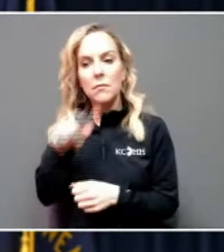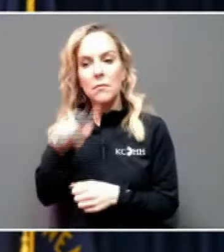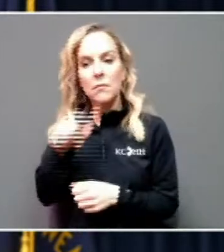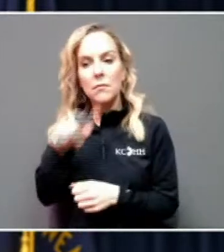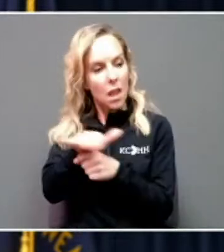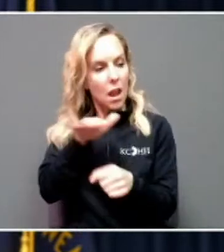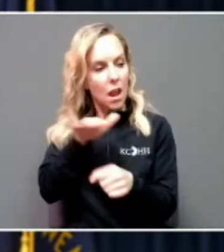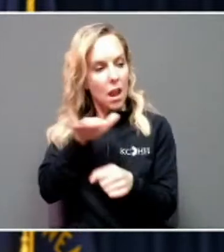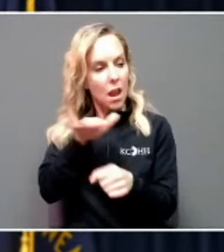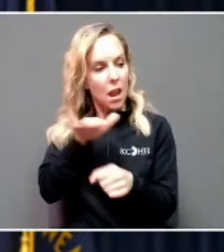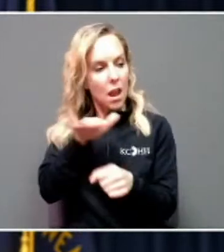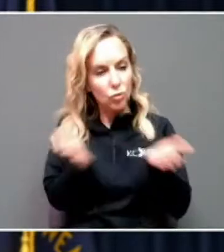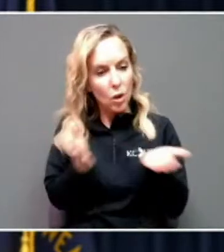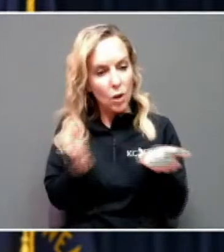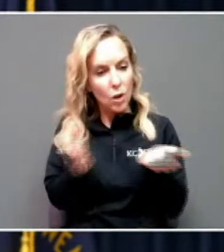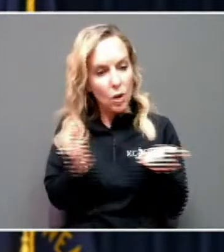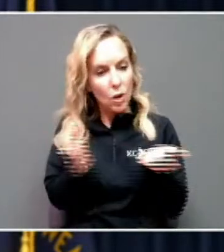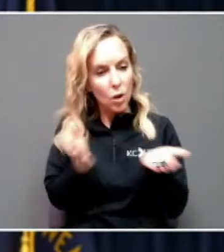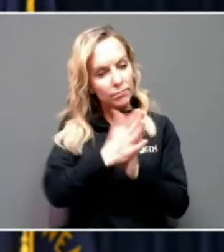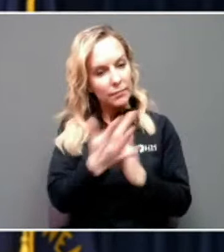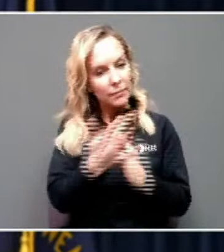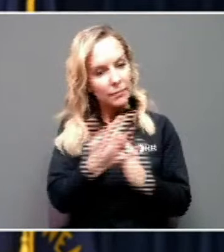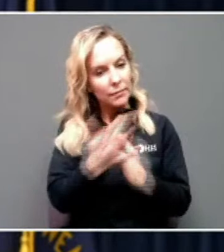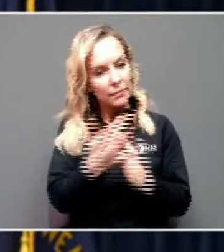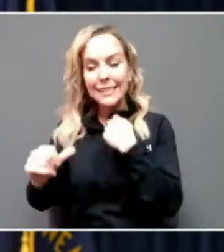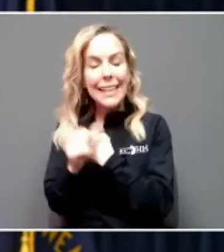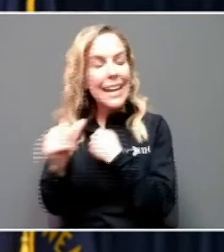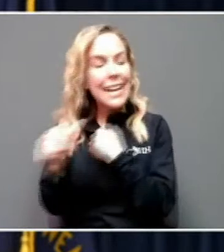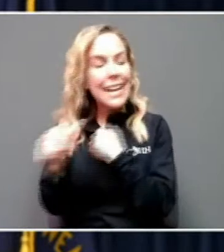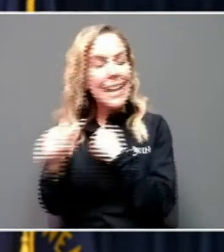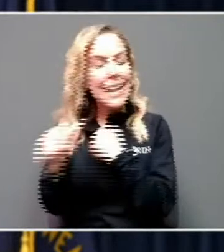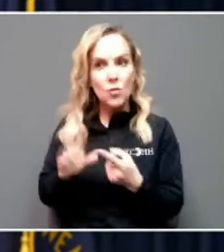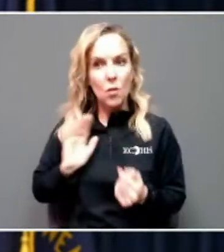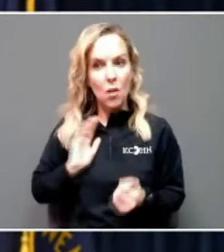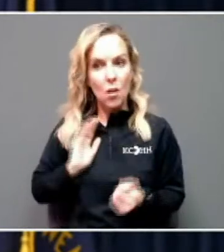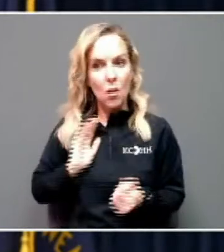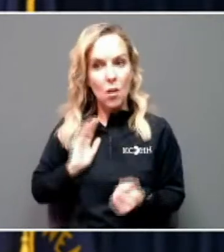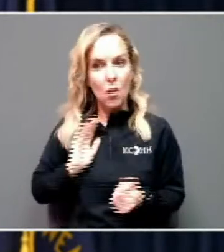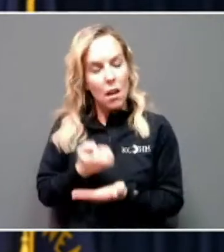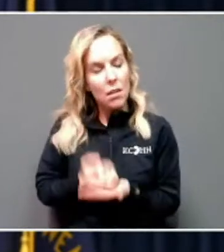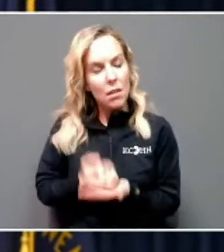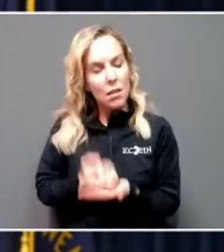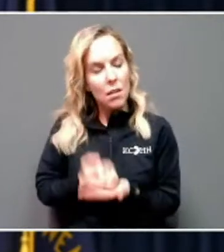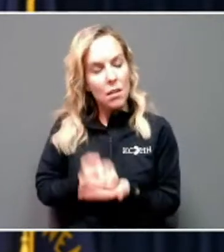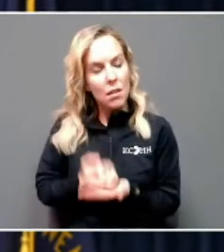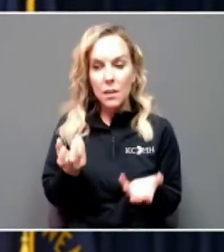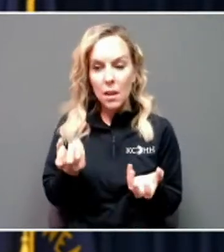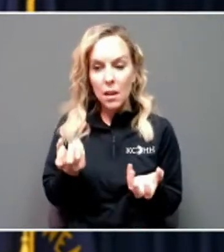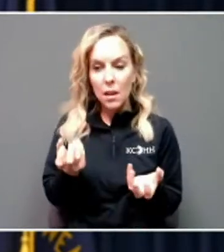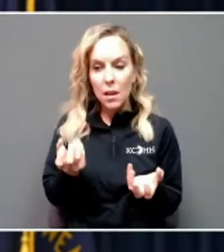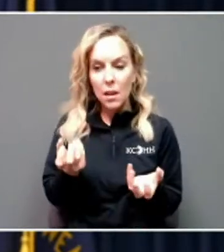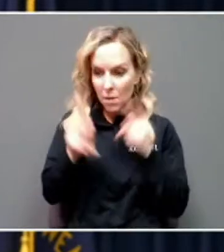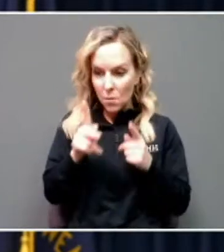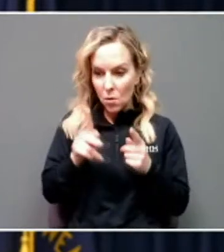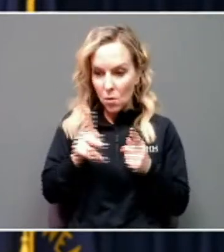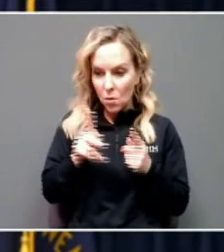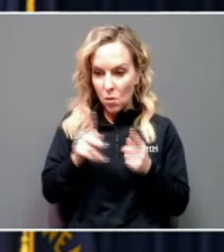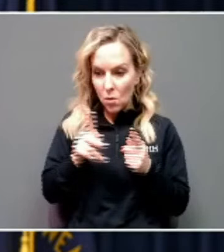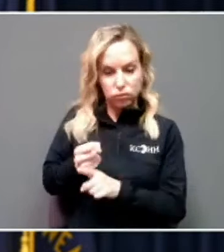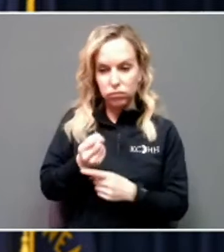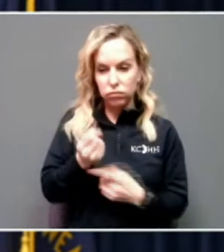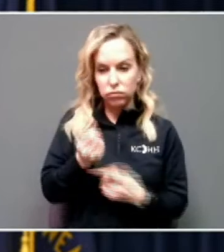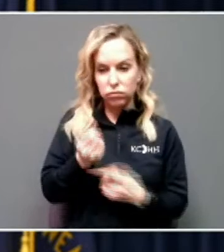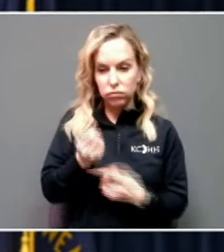help. It's dangerous to our economy in that if enough people get sick in a business as quickly as it spreads, it